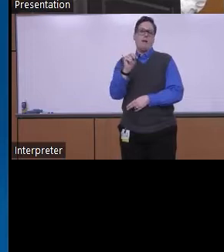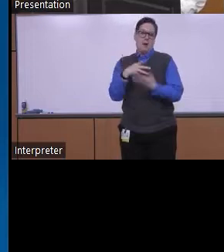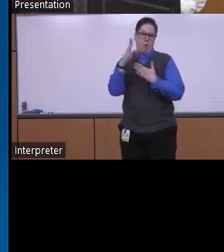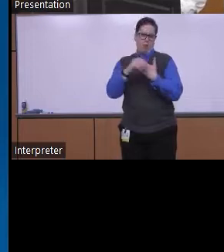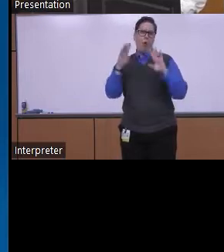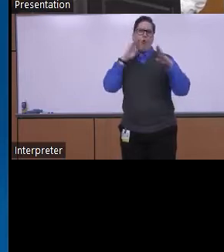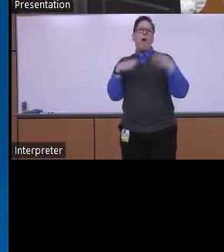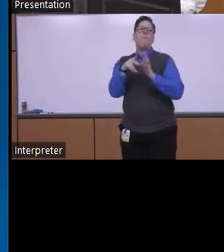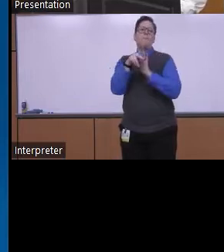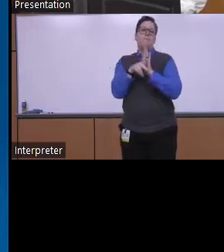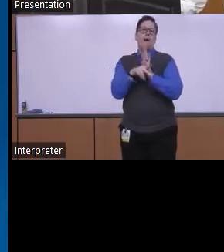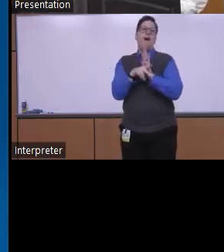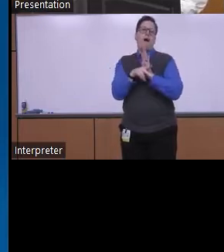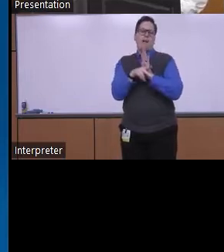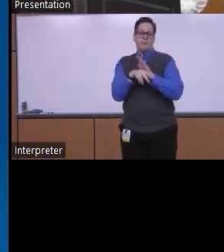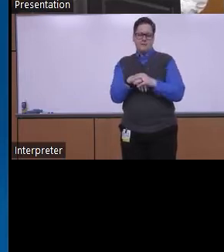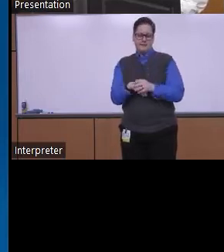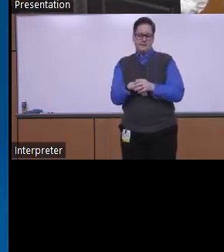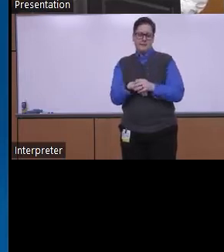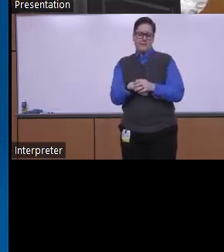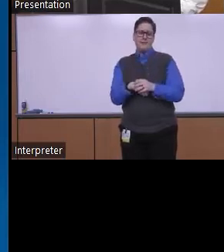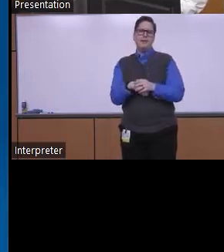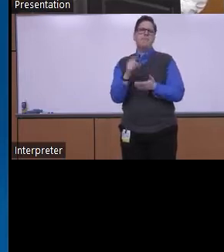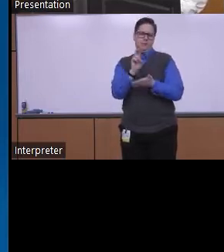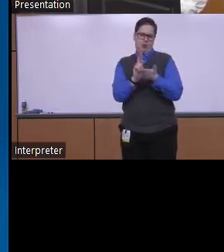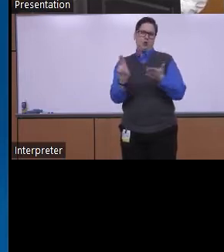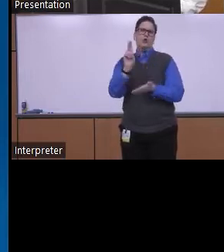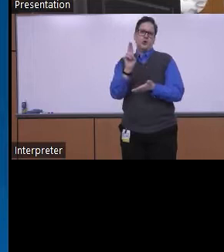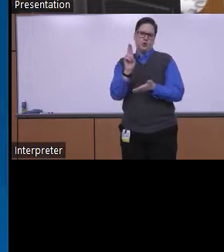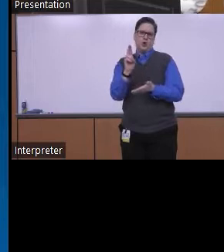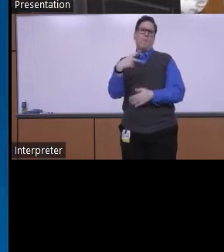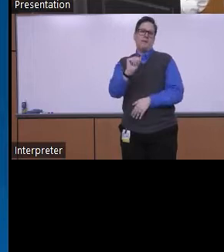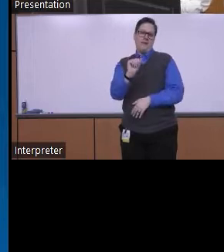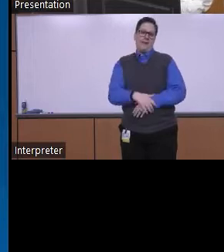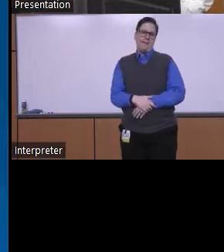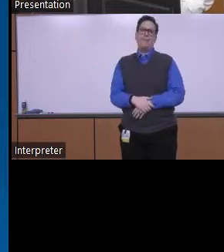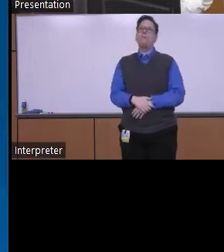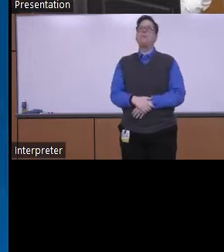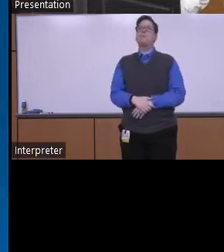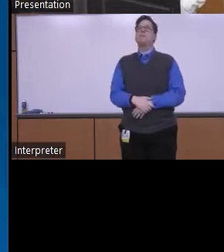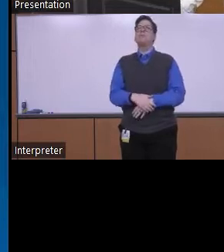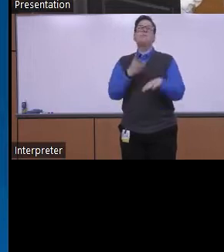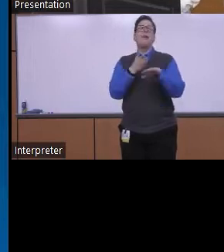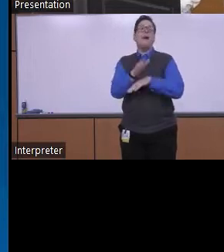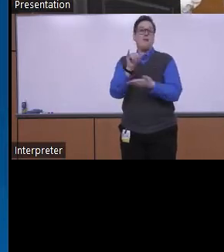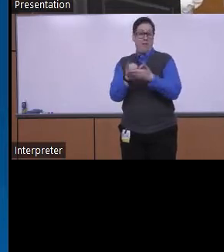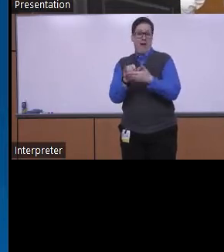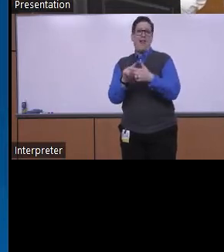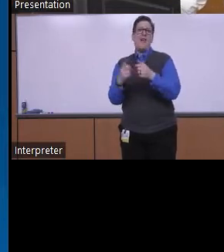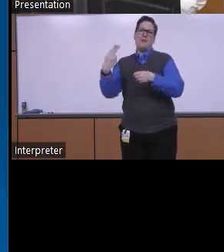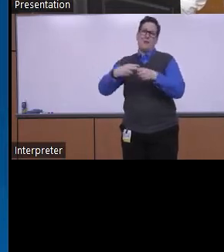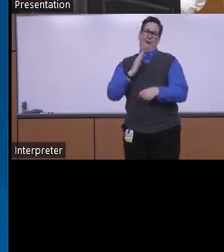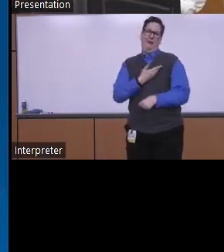on policy and university at University of Pennsylvania. And after that, she joined